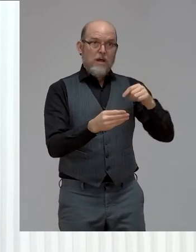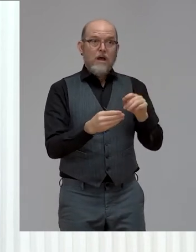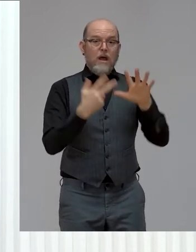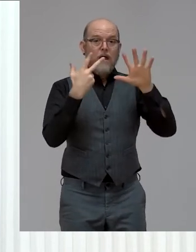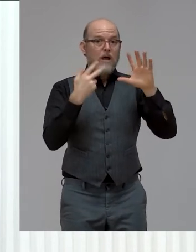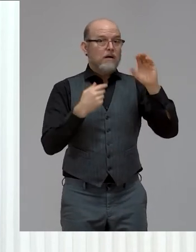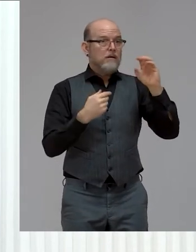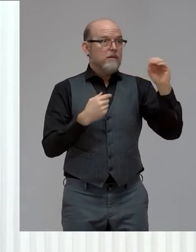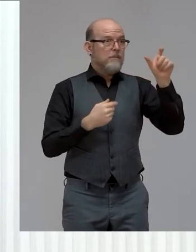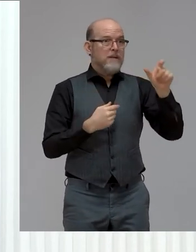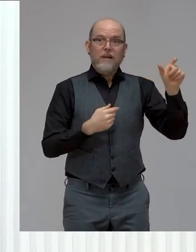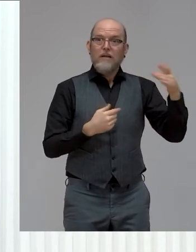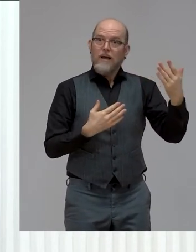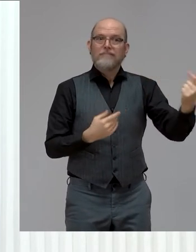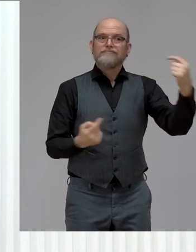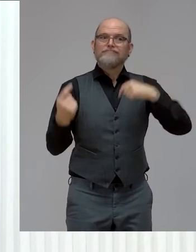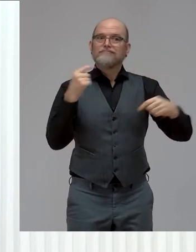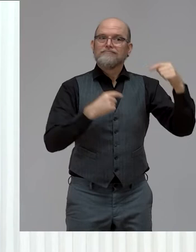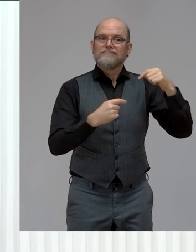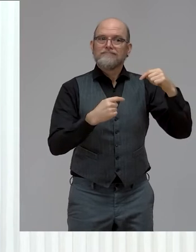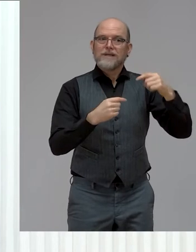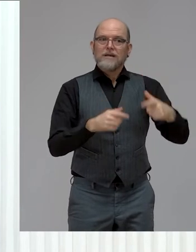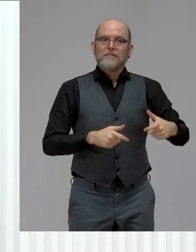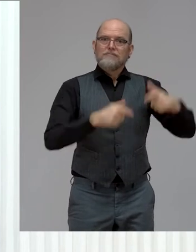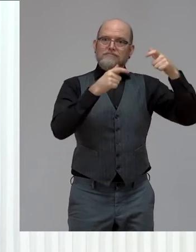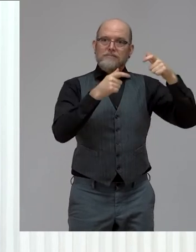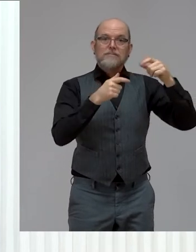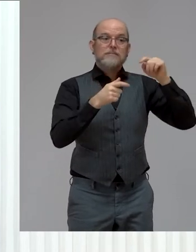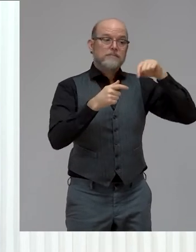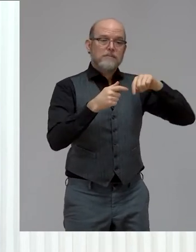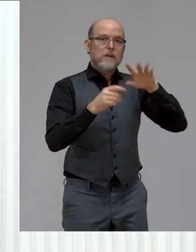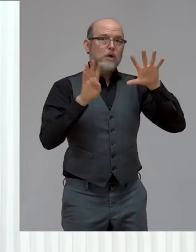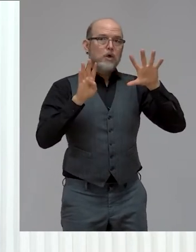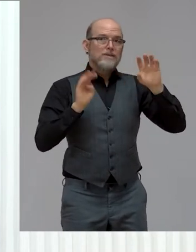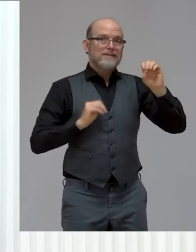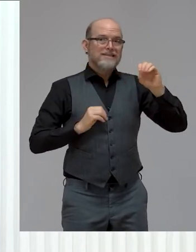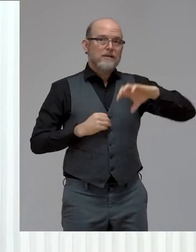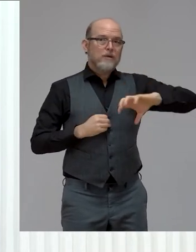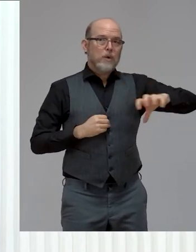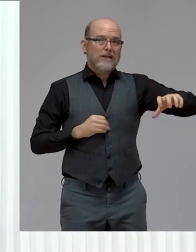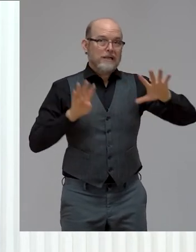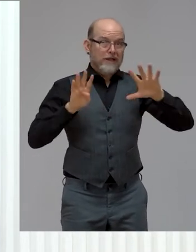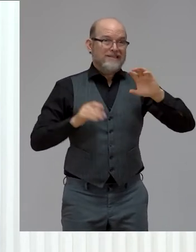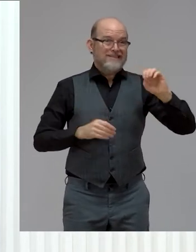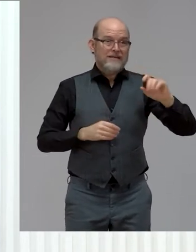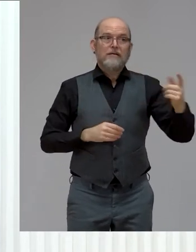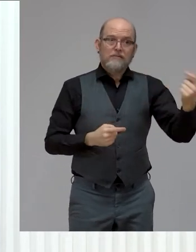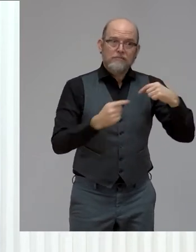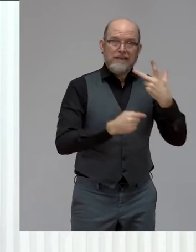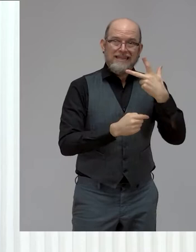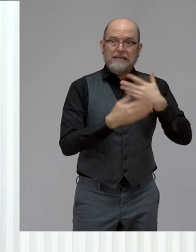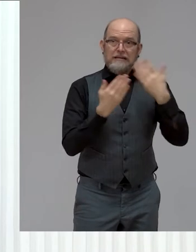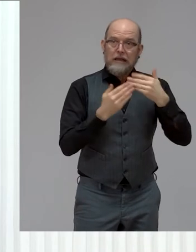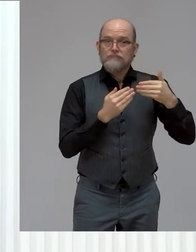from 90 countries. All of them came to Vienna, stayed with us for 3 days, and traveled